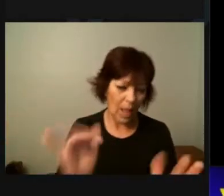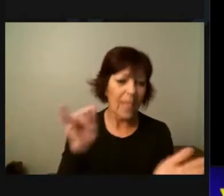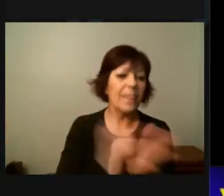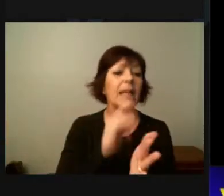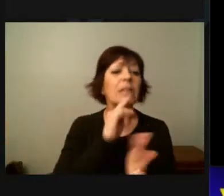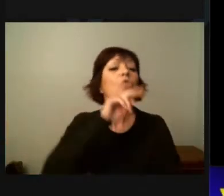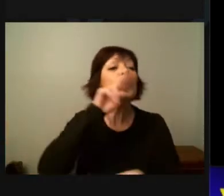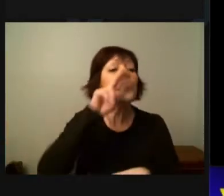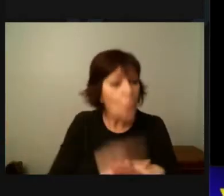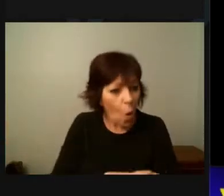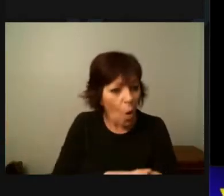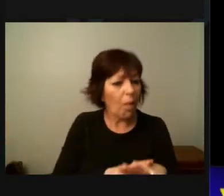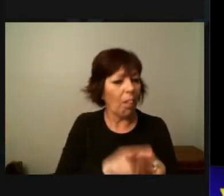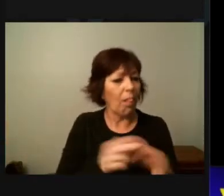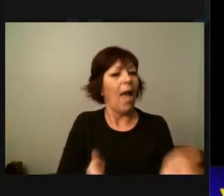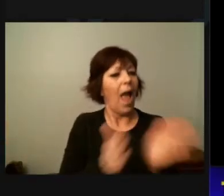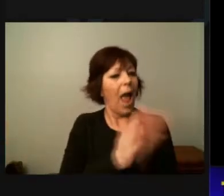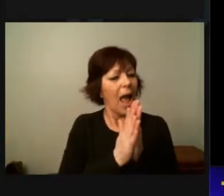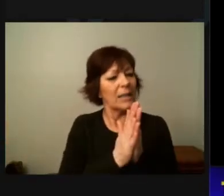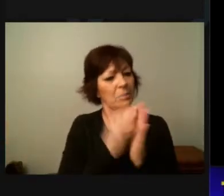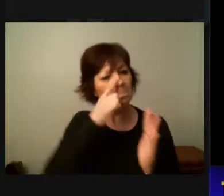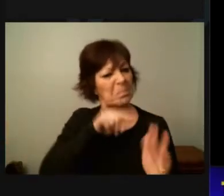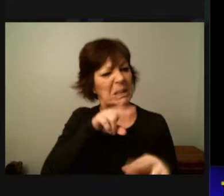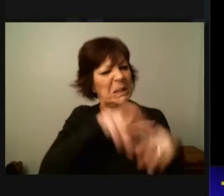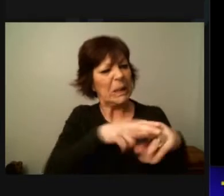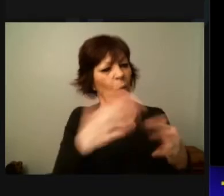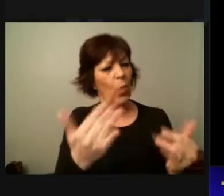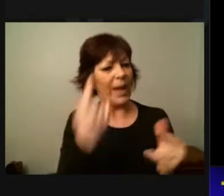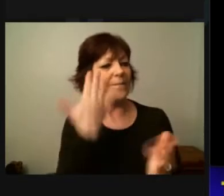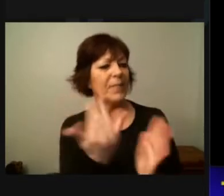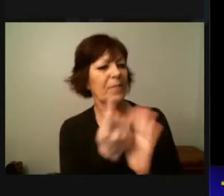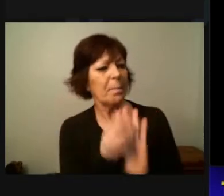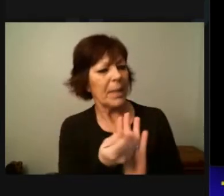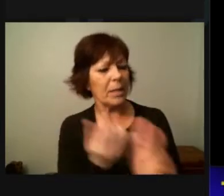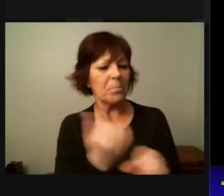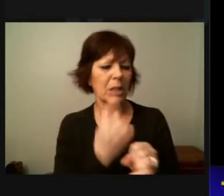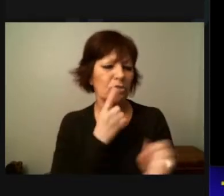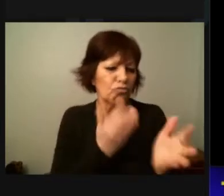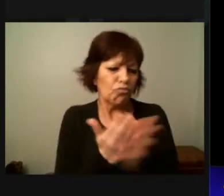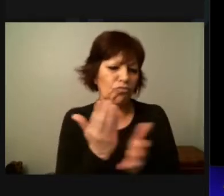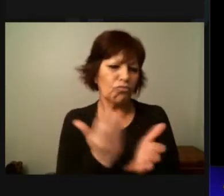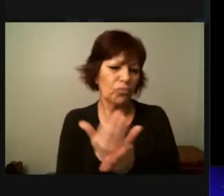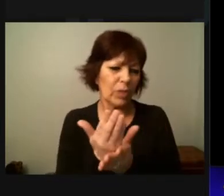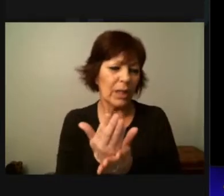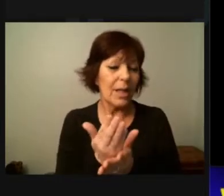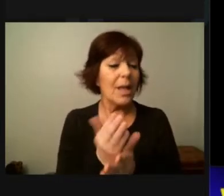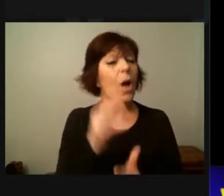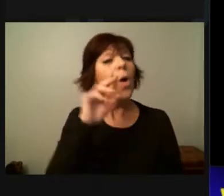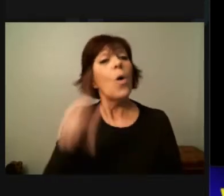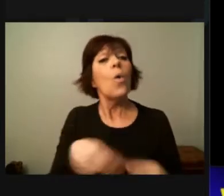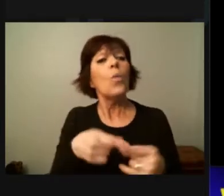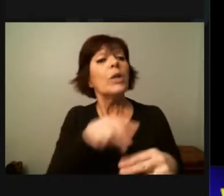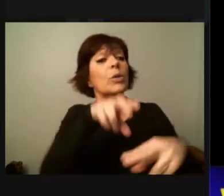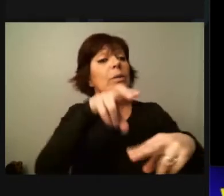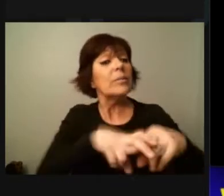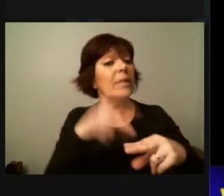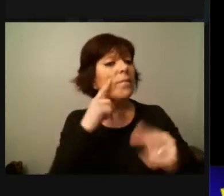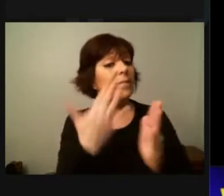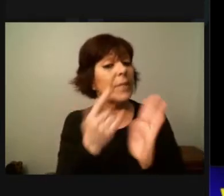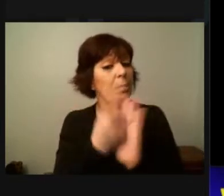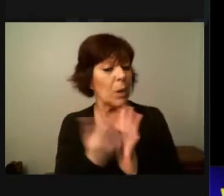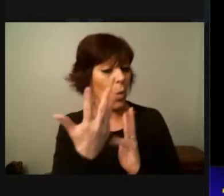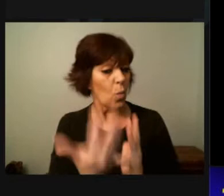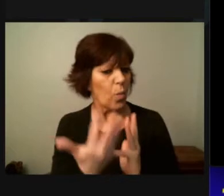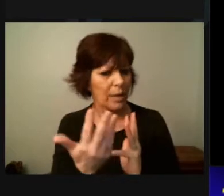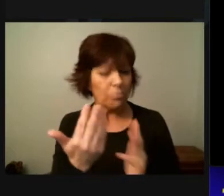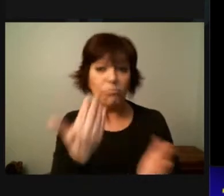to wait for 15 minutes. So when you're sitting in that waiting area, that's another good place to ask questions. Just